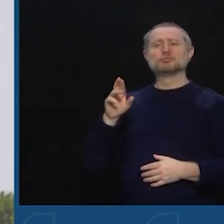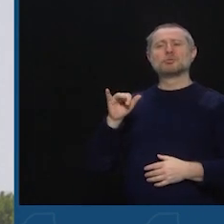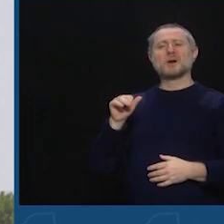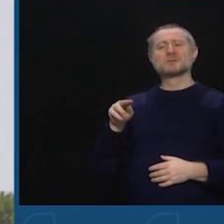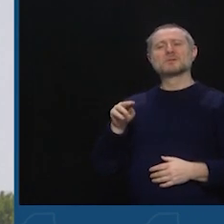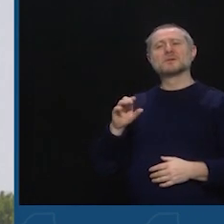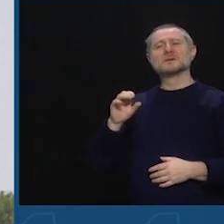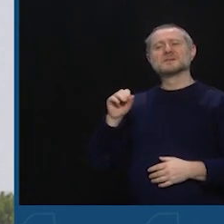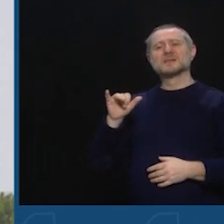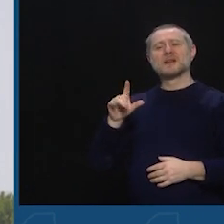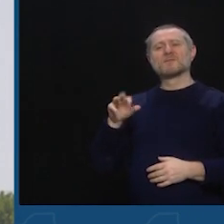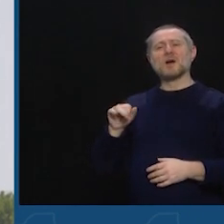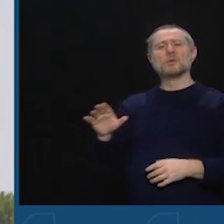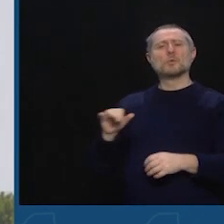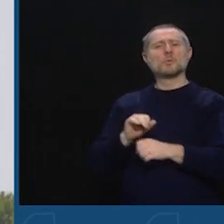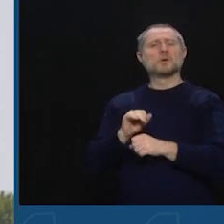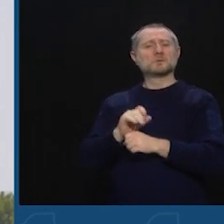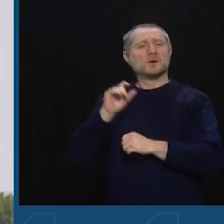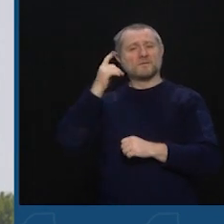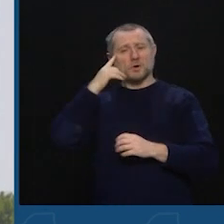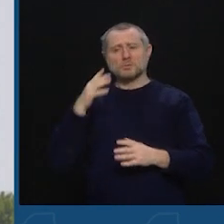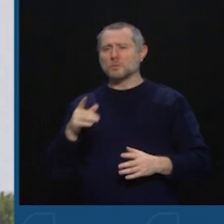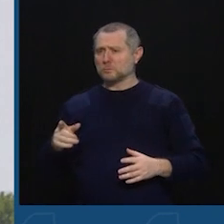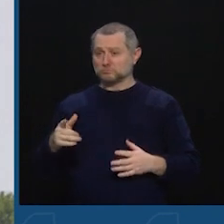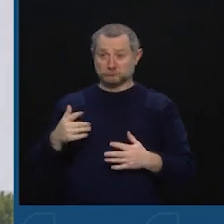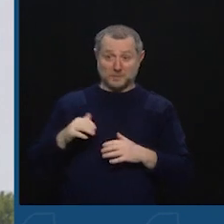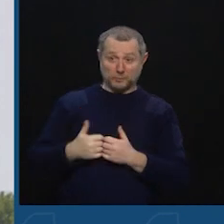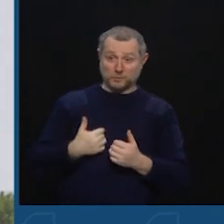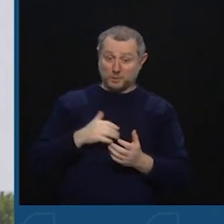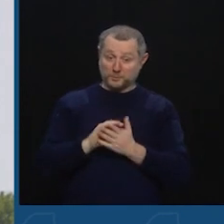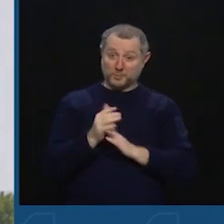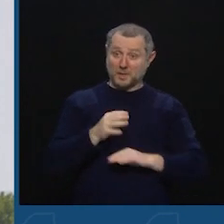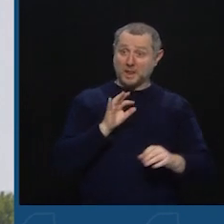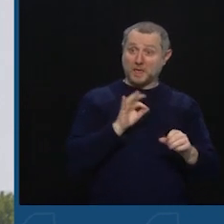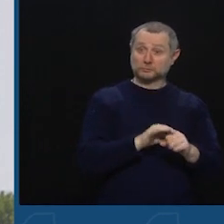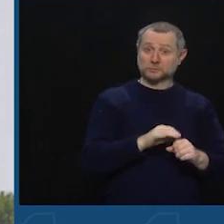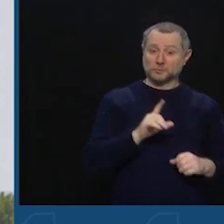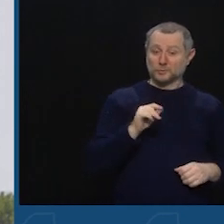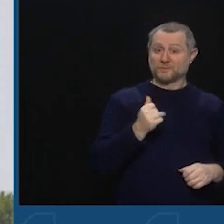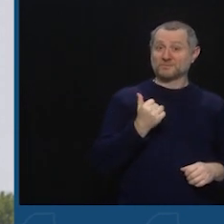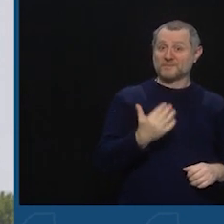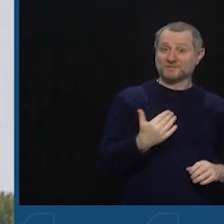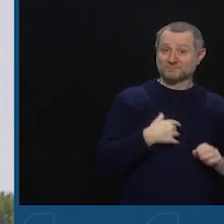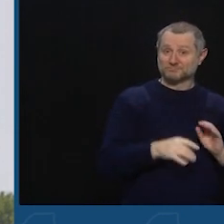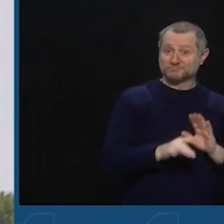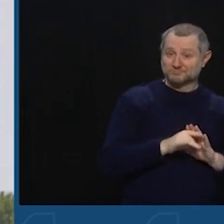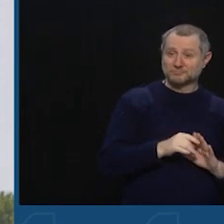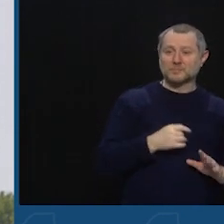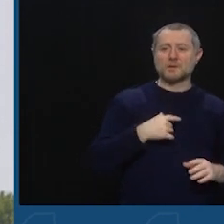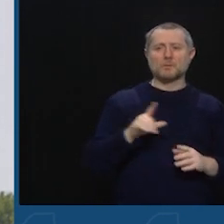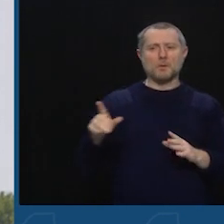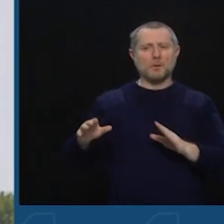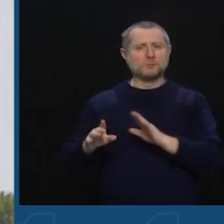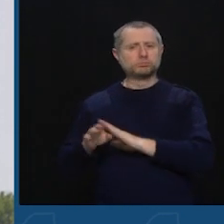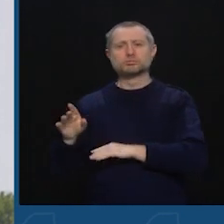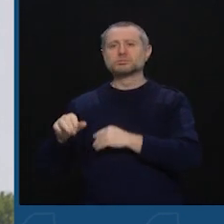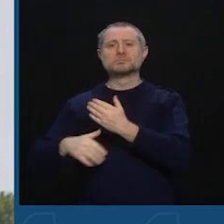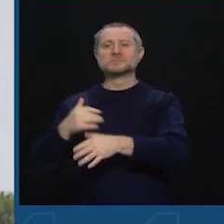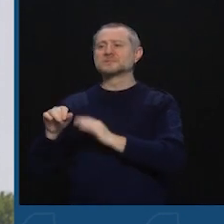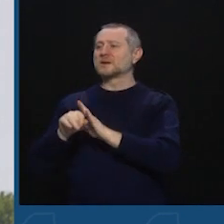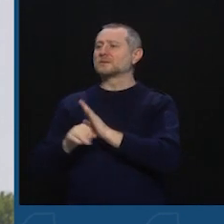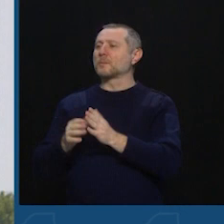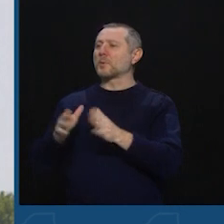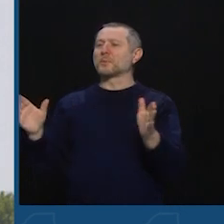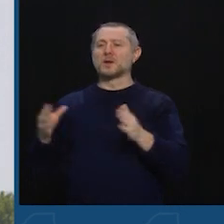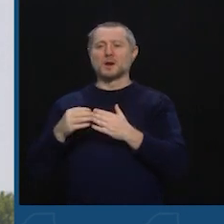government, which is how I got to know him back when I was first elected in 2015, but how he's emerged as really a statewide leader, a voice for